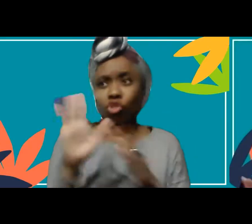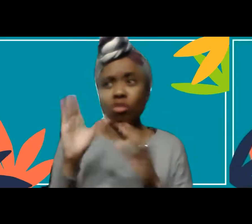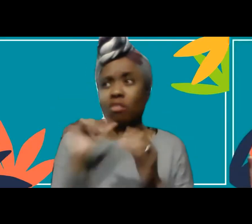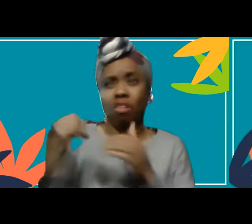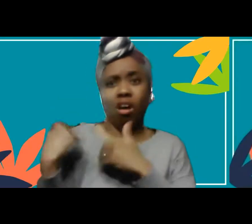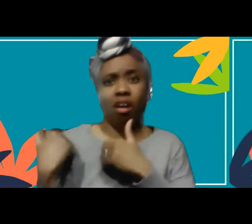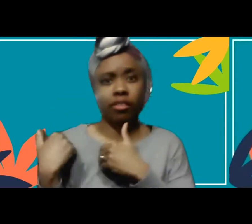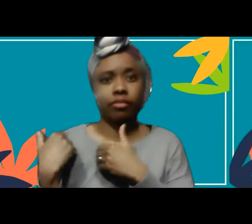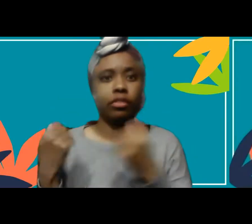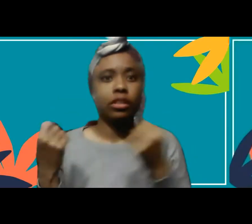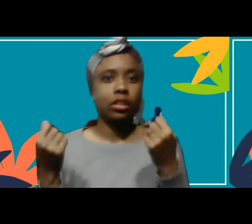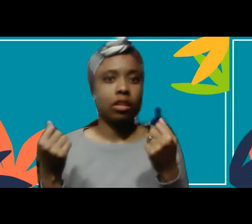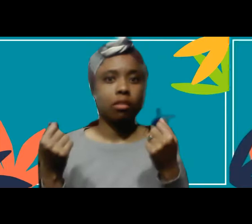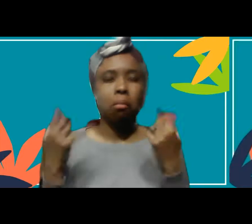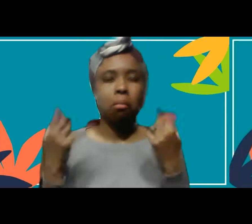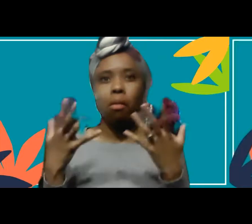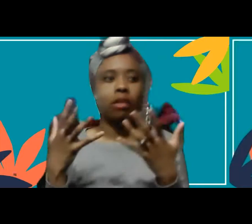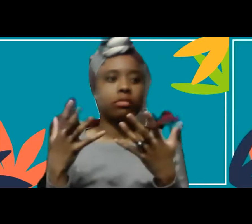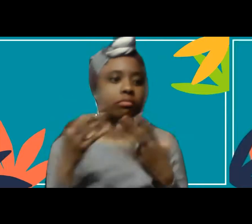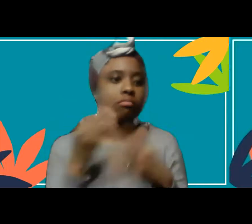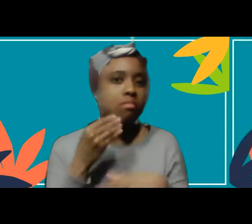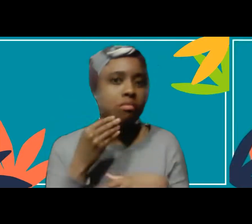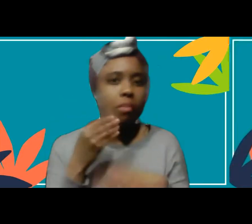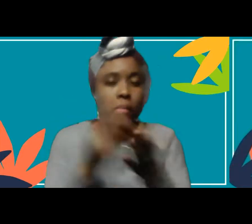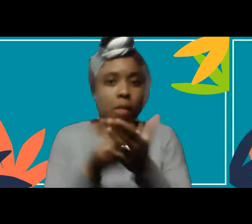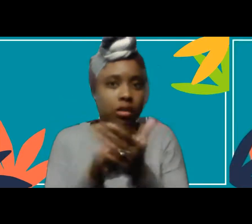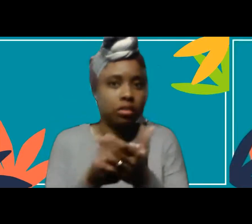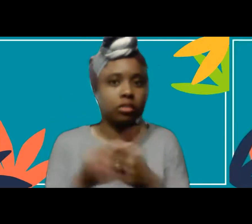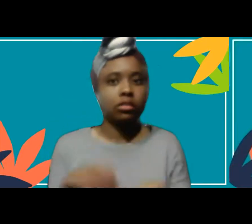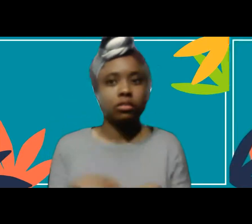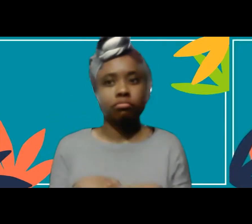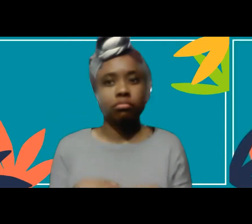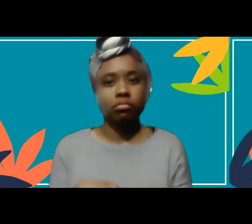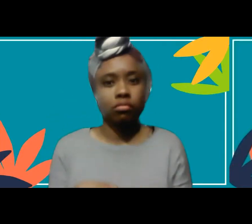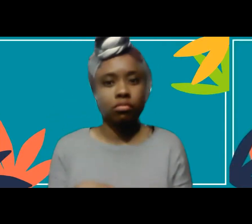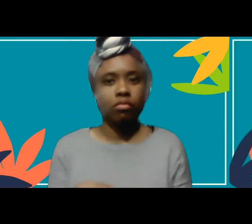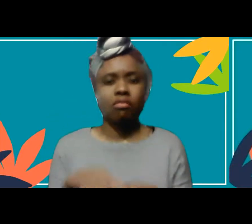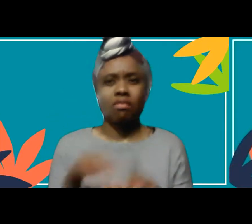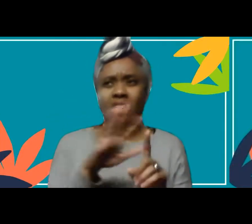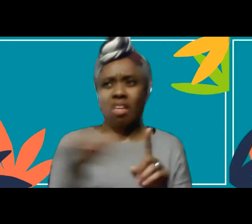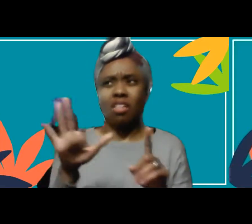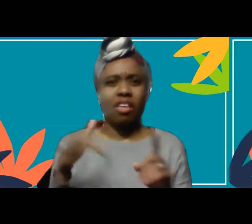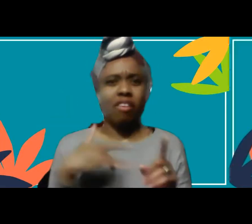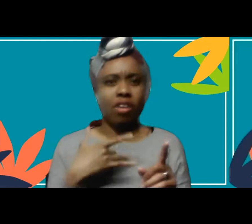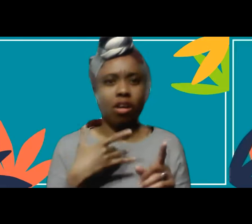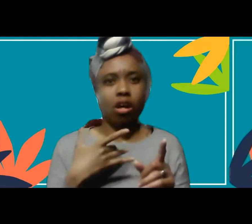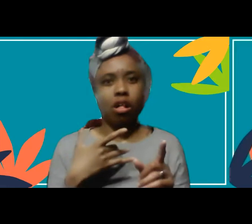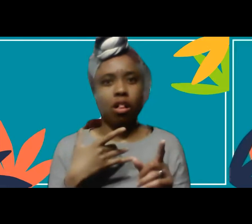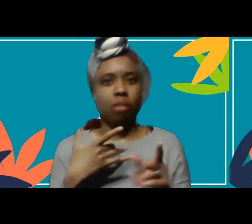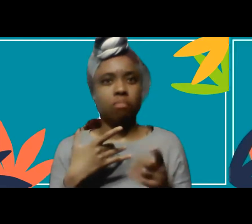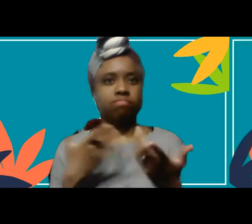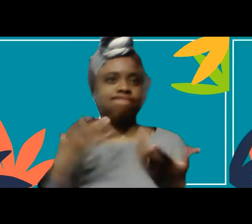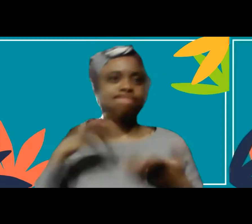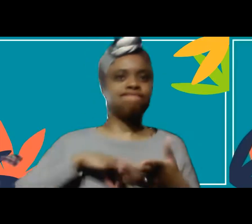extraordinary amounts of money, and they feel very entitled. I'm so sorry. They feel very